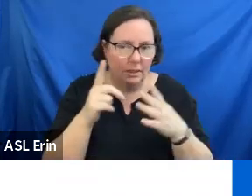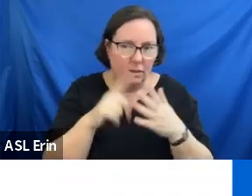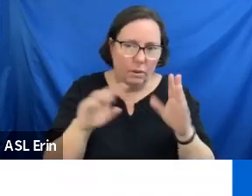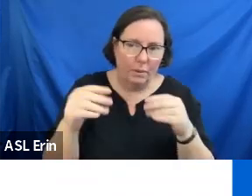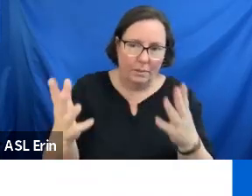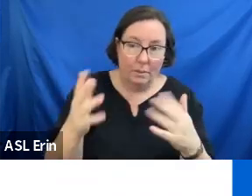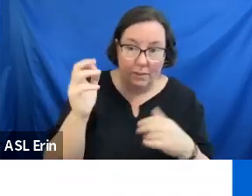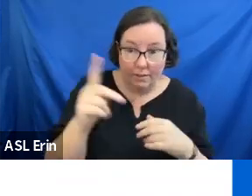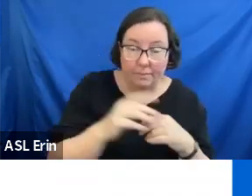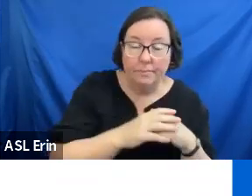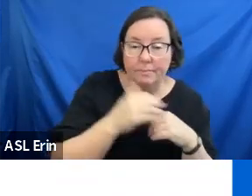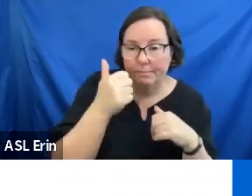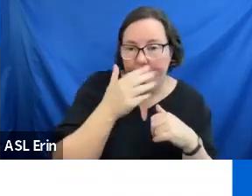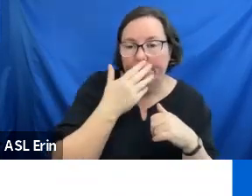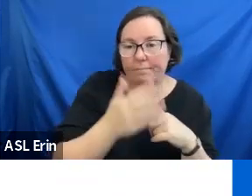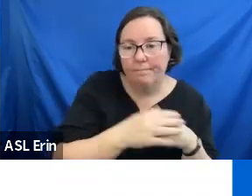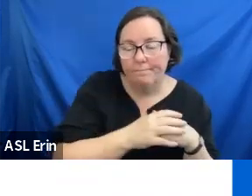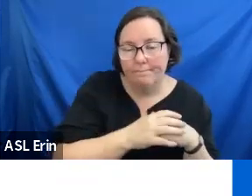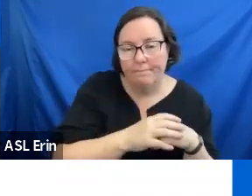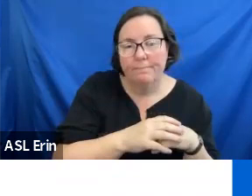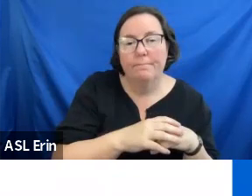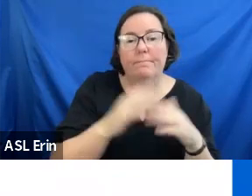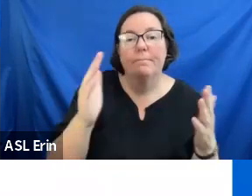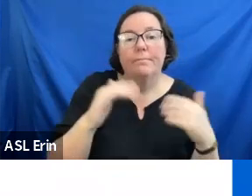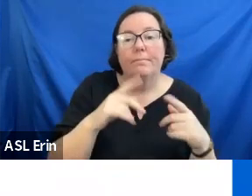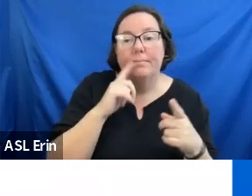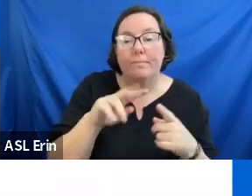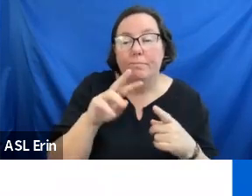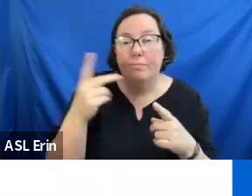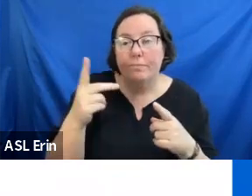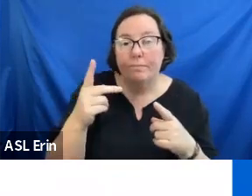there. Thank you. Okay. And then for the second